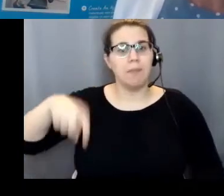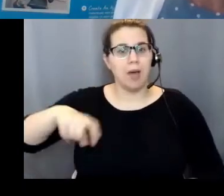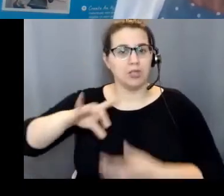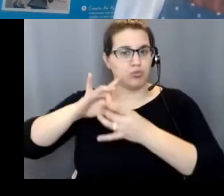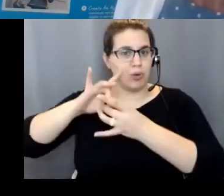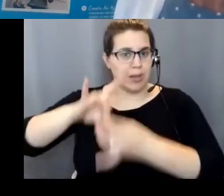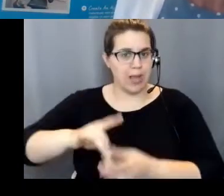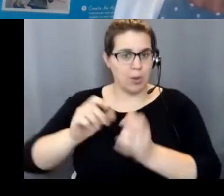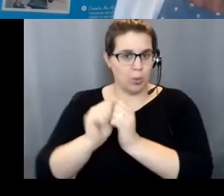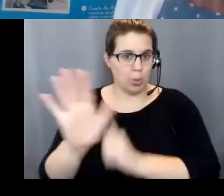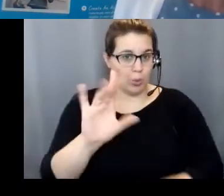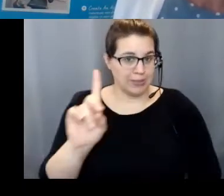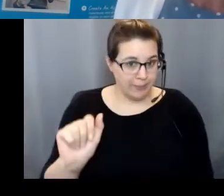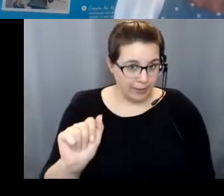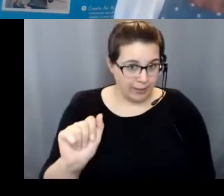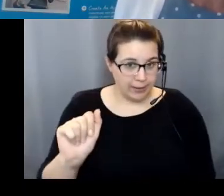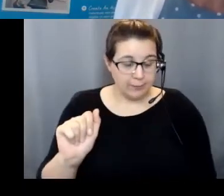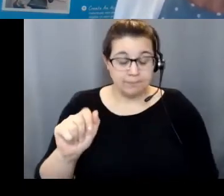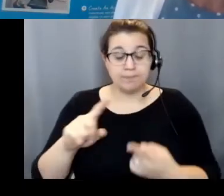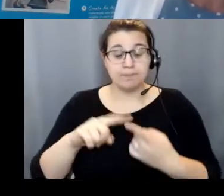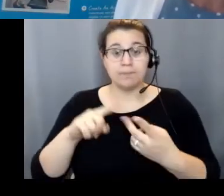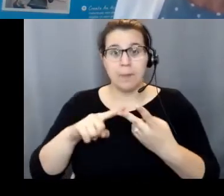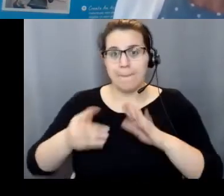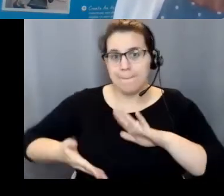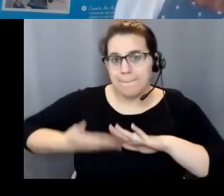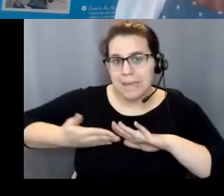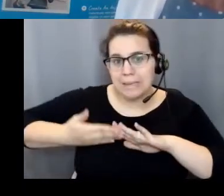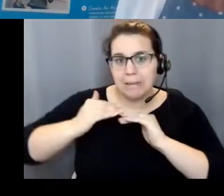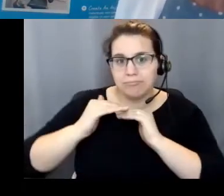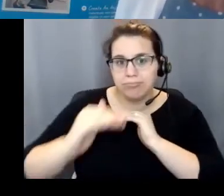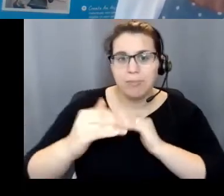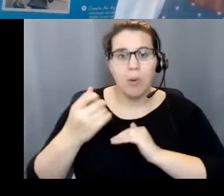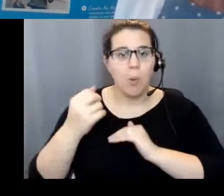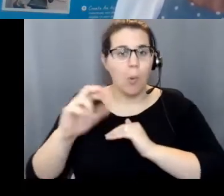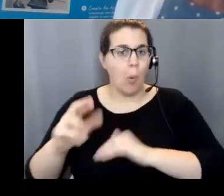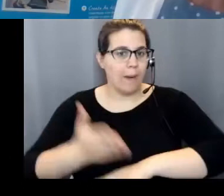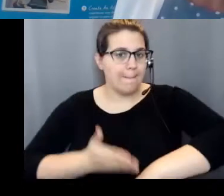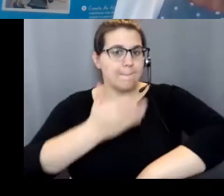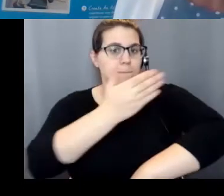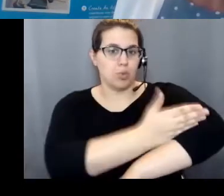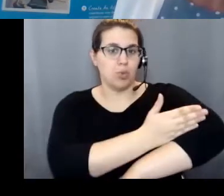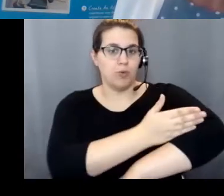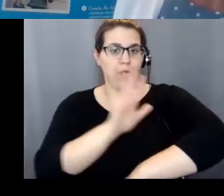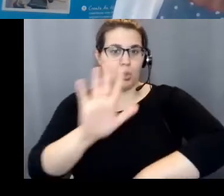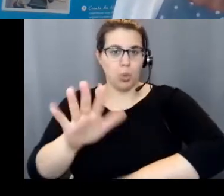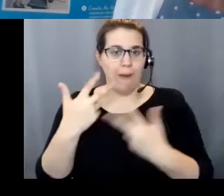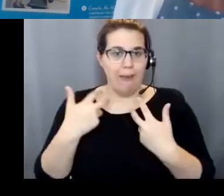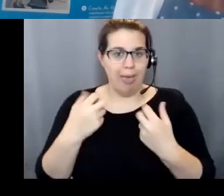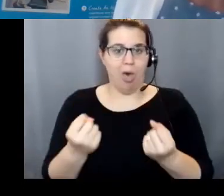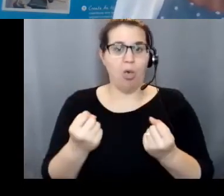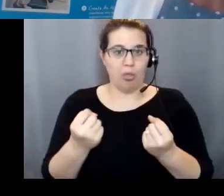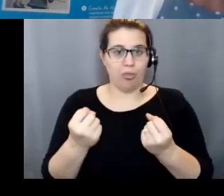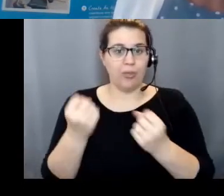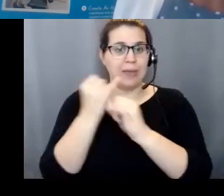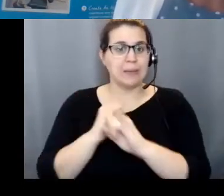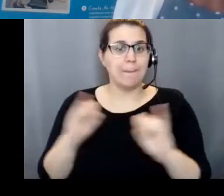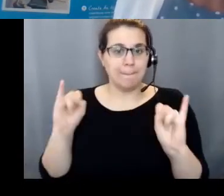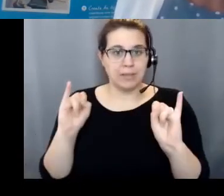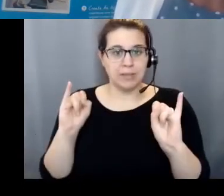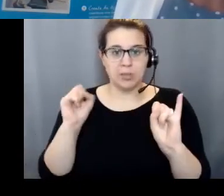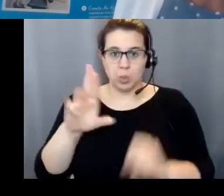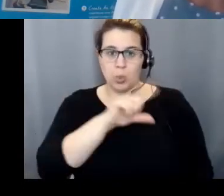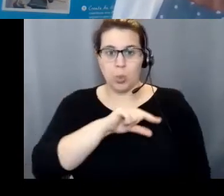disability, and then it must maintain or improve the health, independence, or quality of life for the individual with